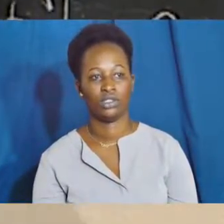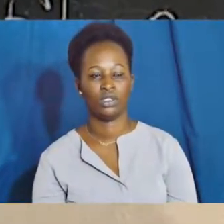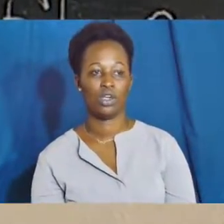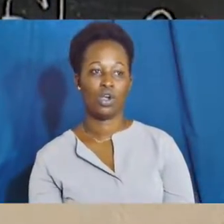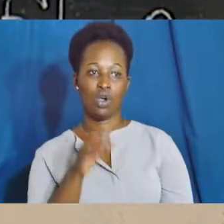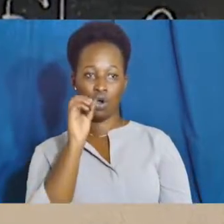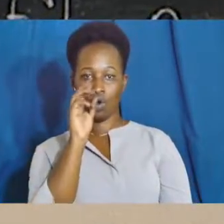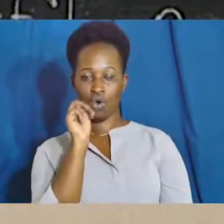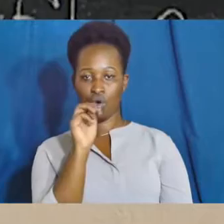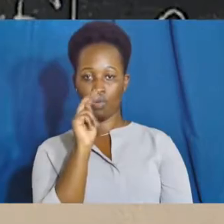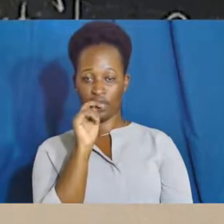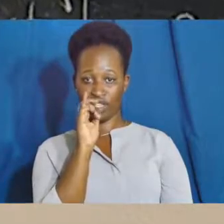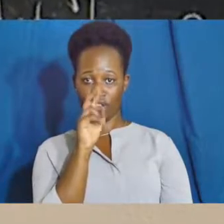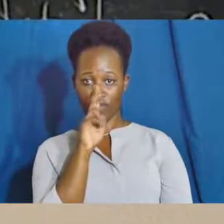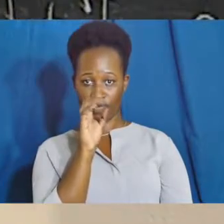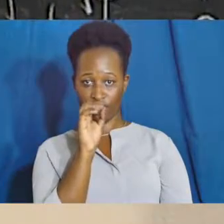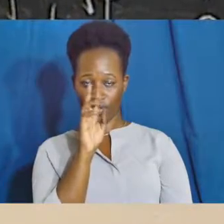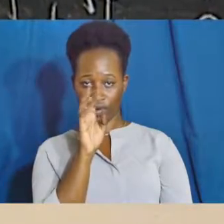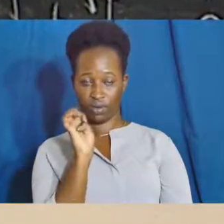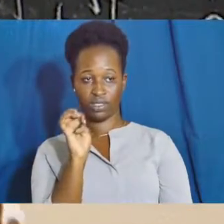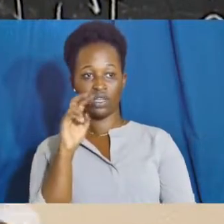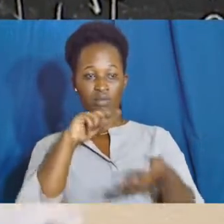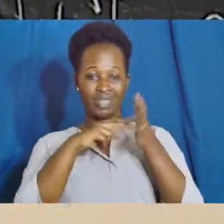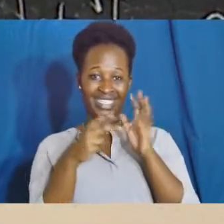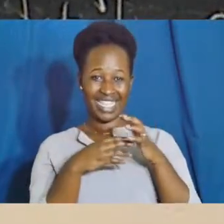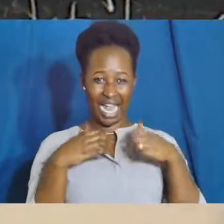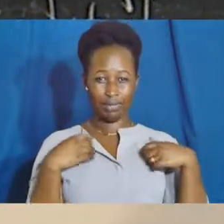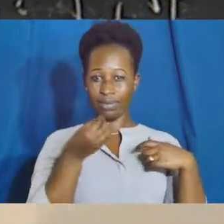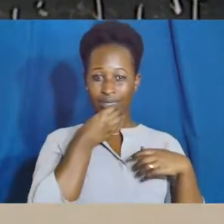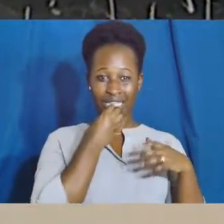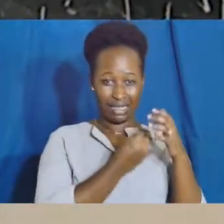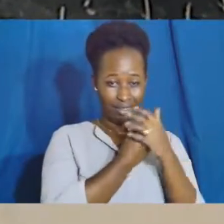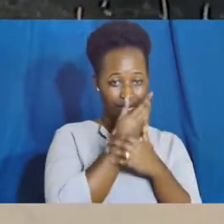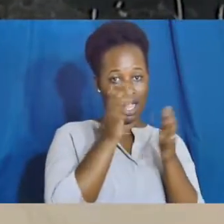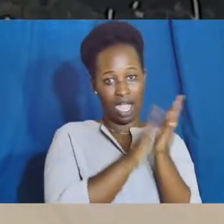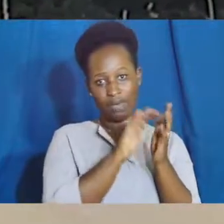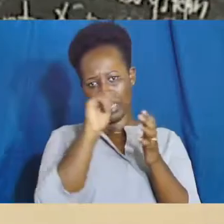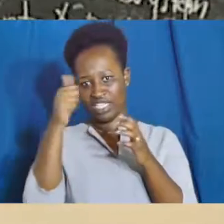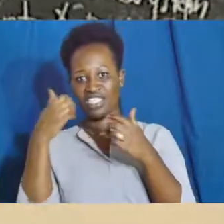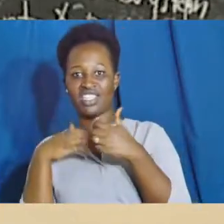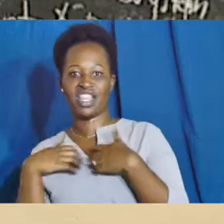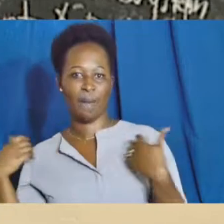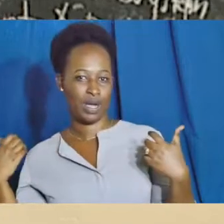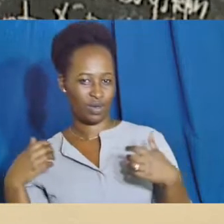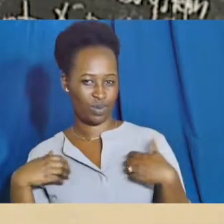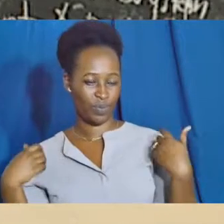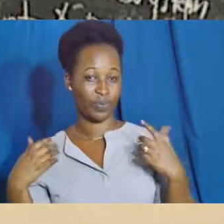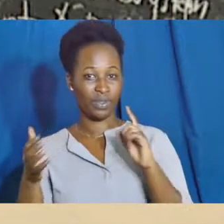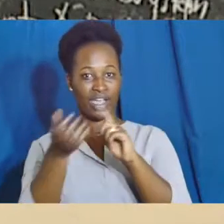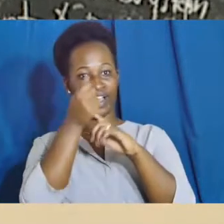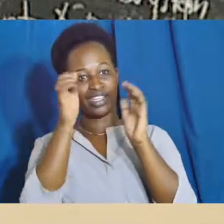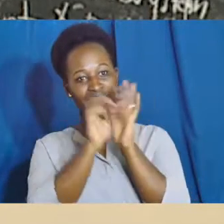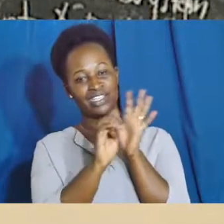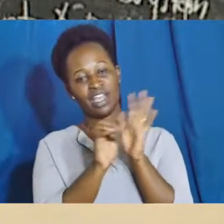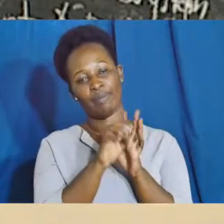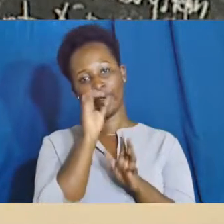Omnivore means animals which eat plants and other animals. We can take an example of